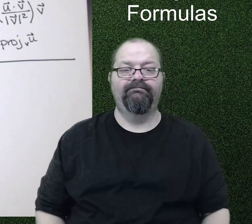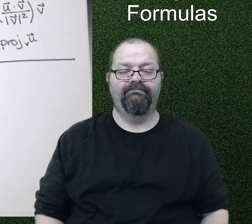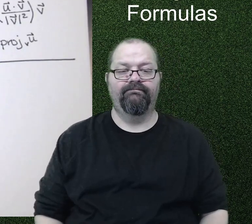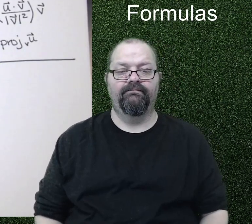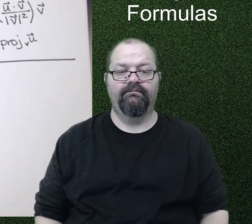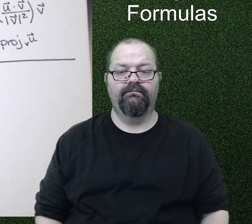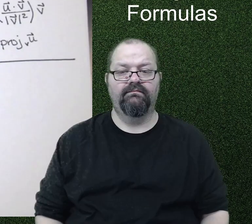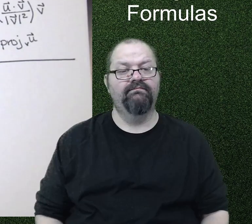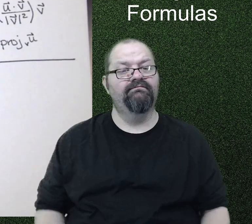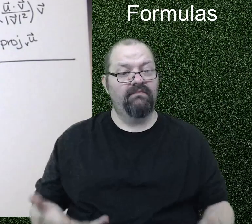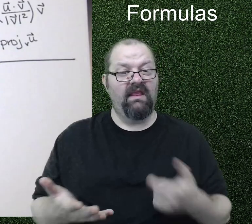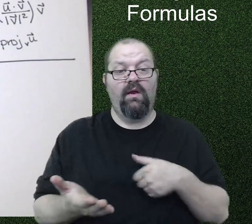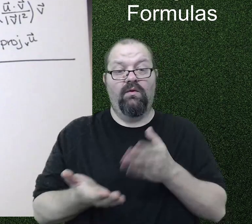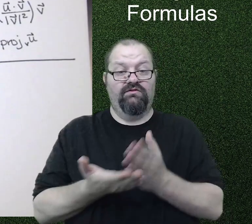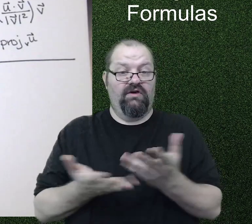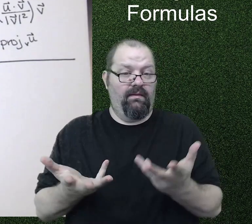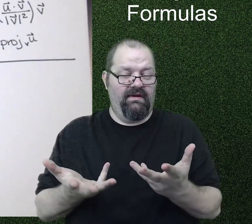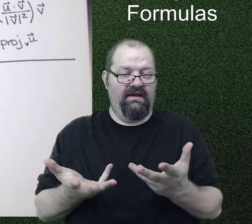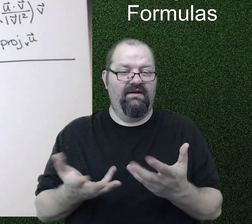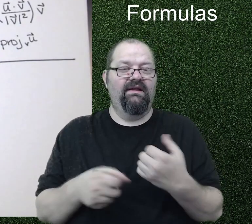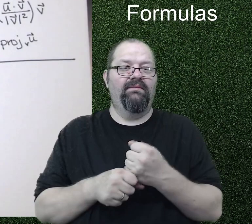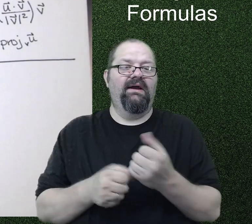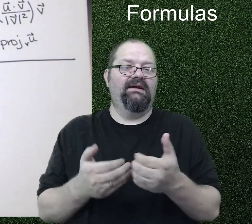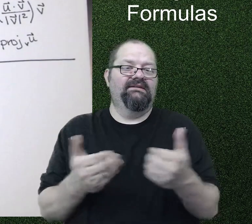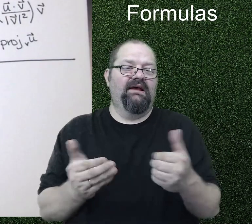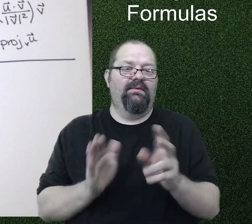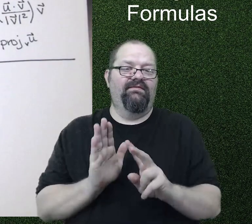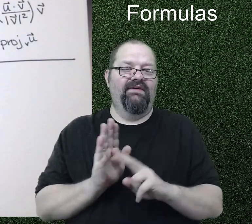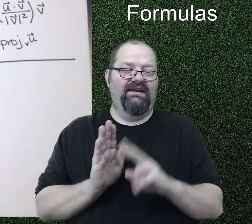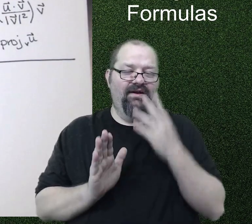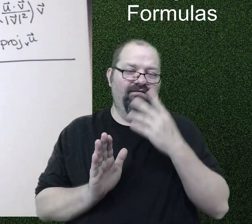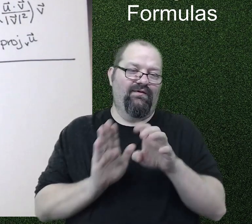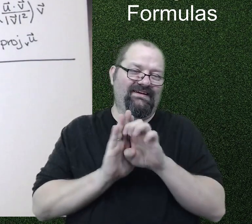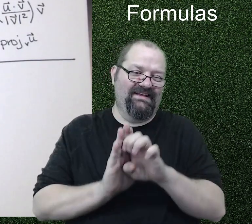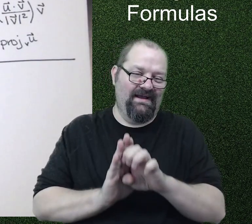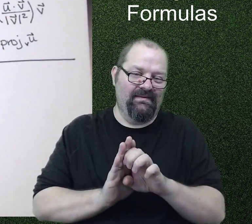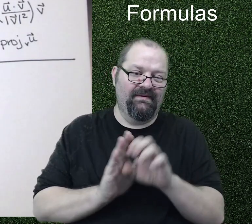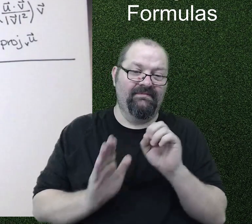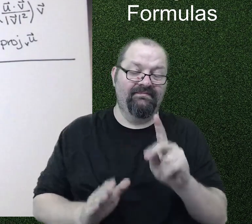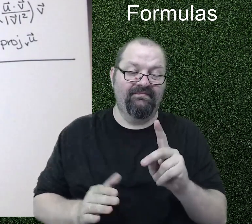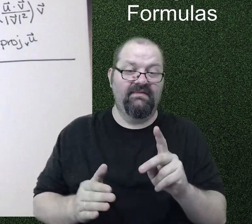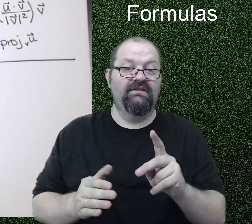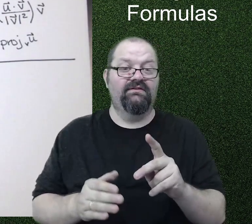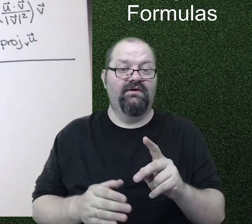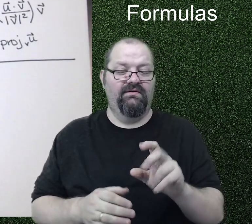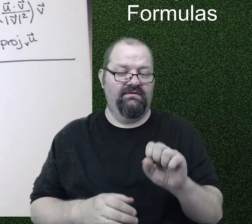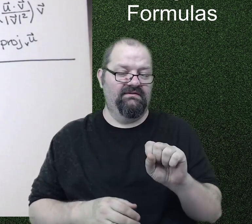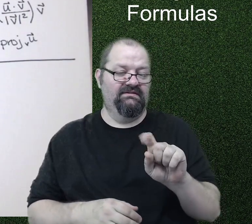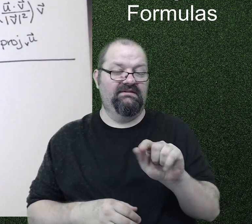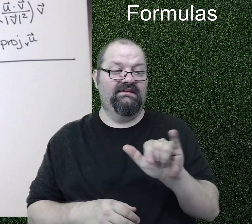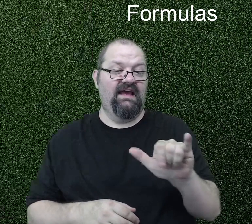Actually, I think I'm going to stop here and make a separate video for examples. So stay tuned for that.